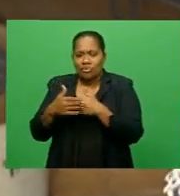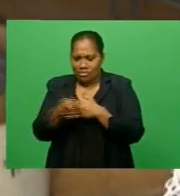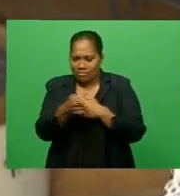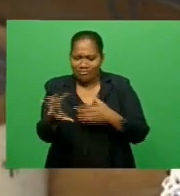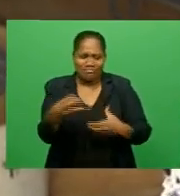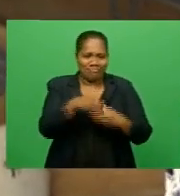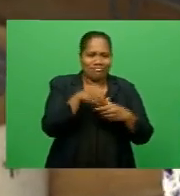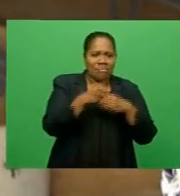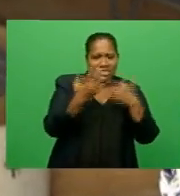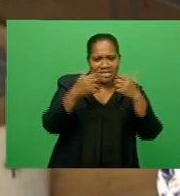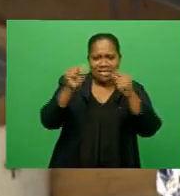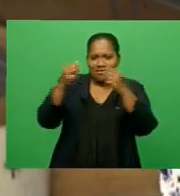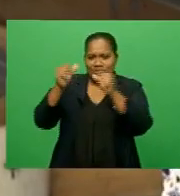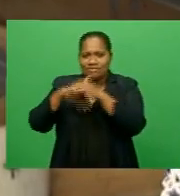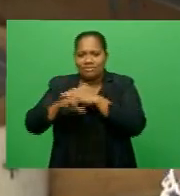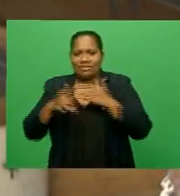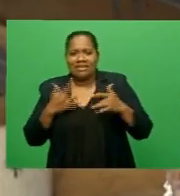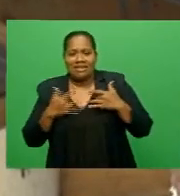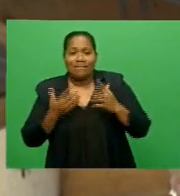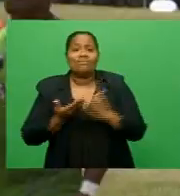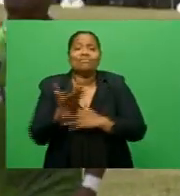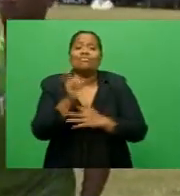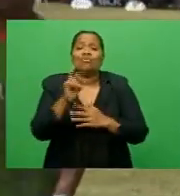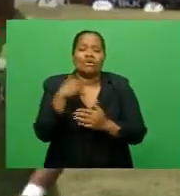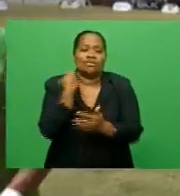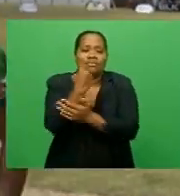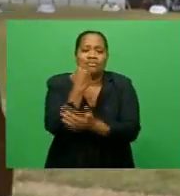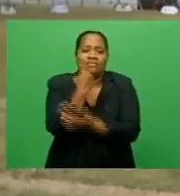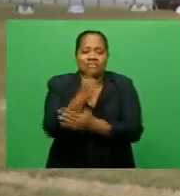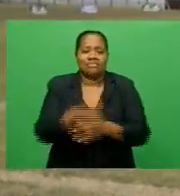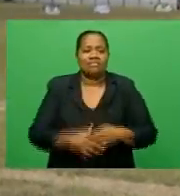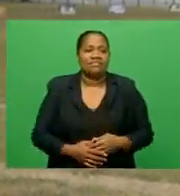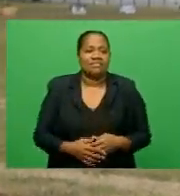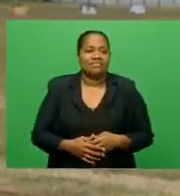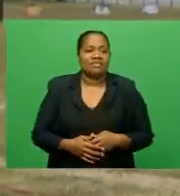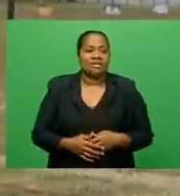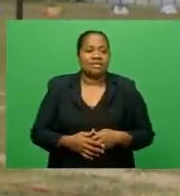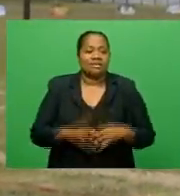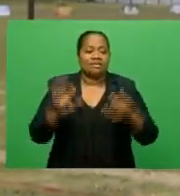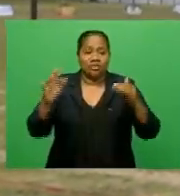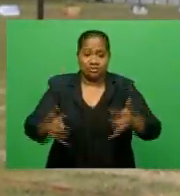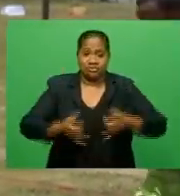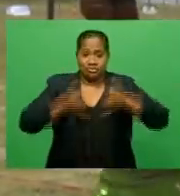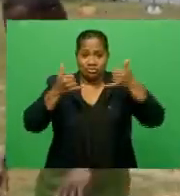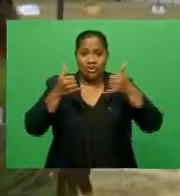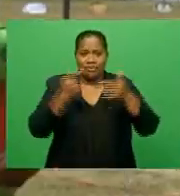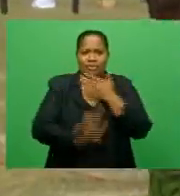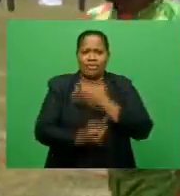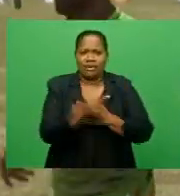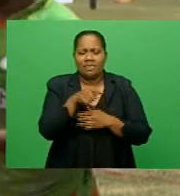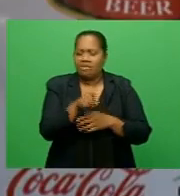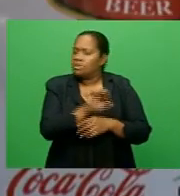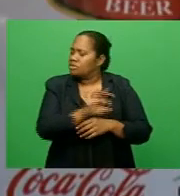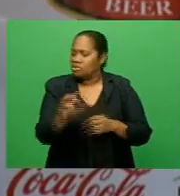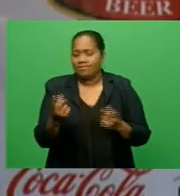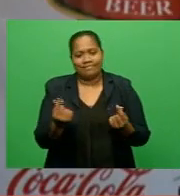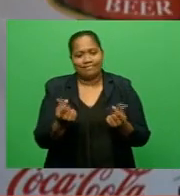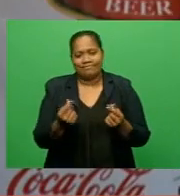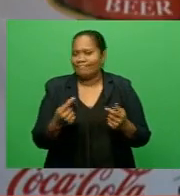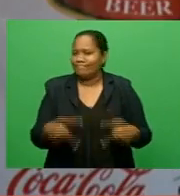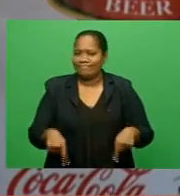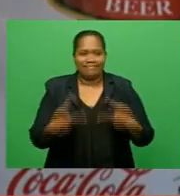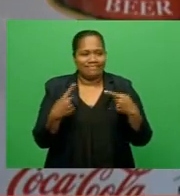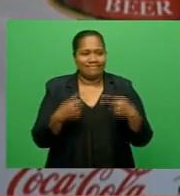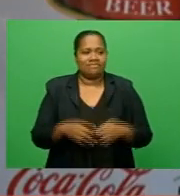in life through rugby. Defending champions, First Light Taveuni knows this will not be an easy tournament. Champion